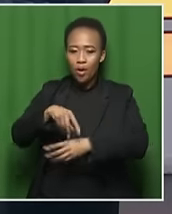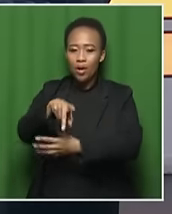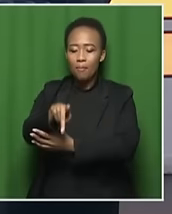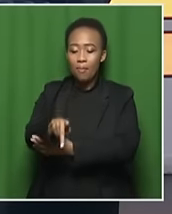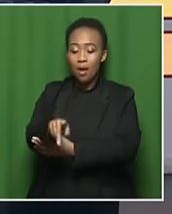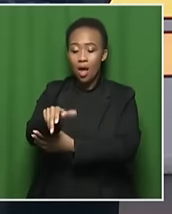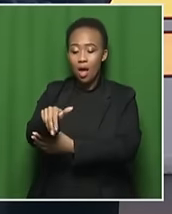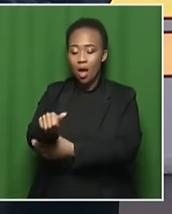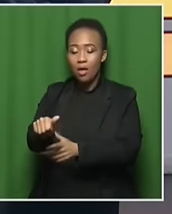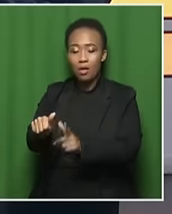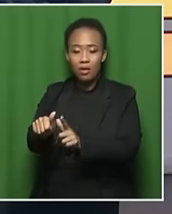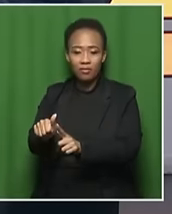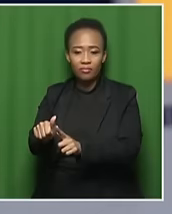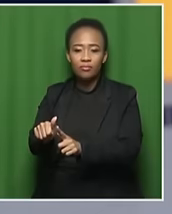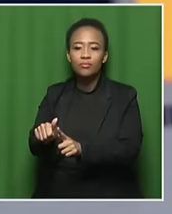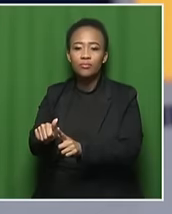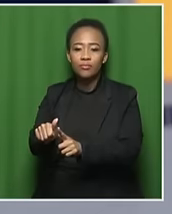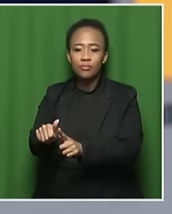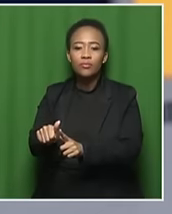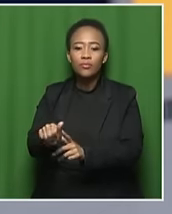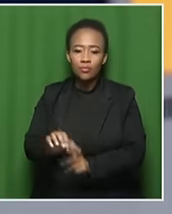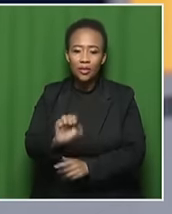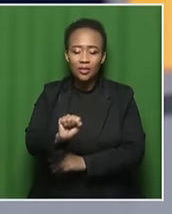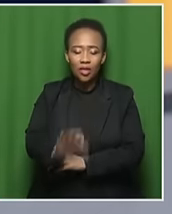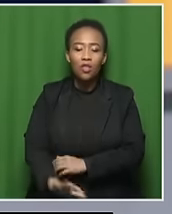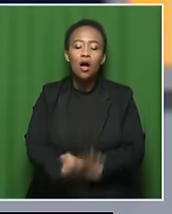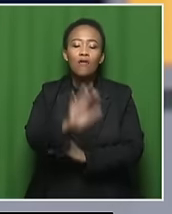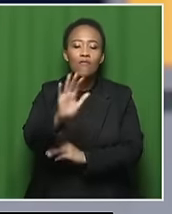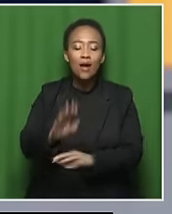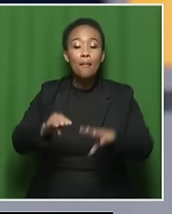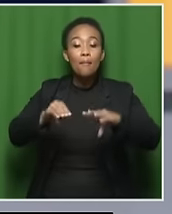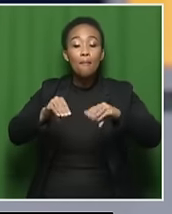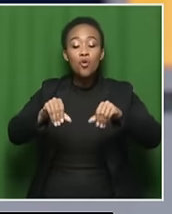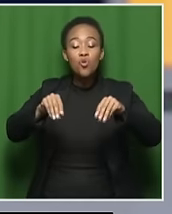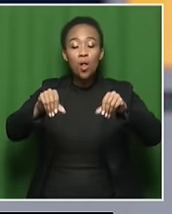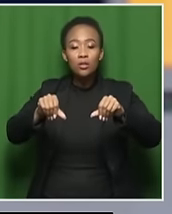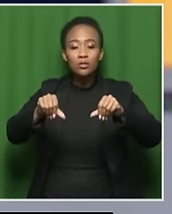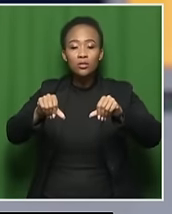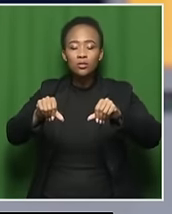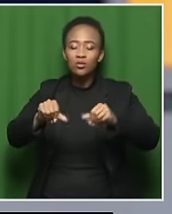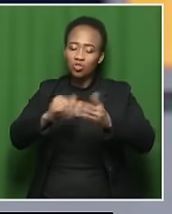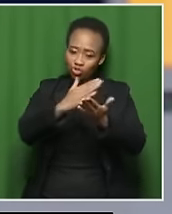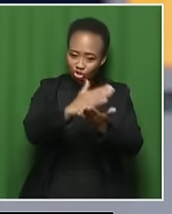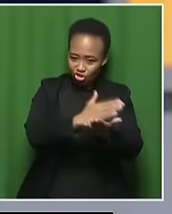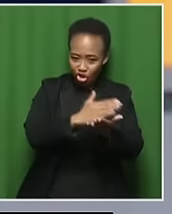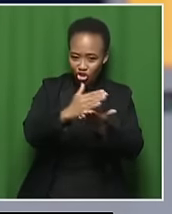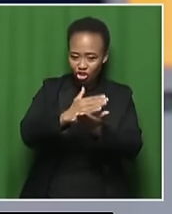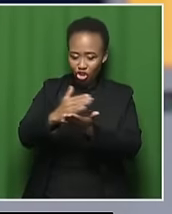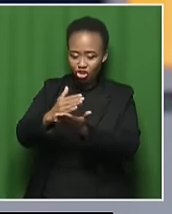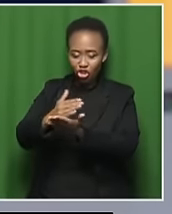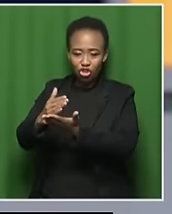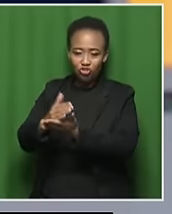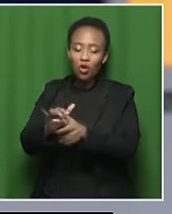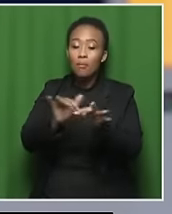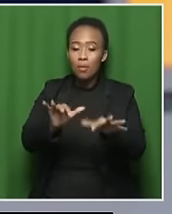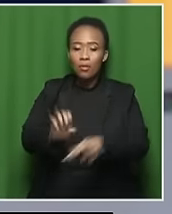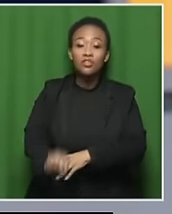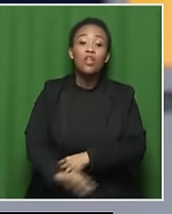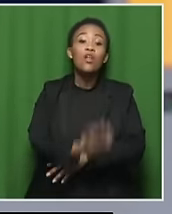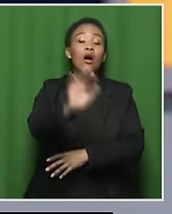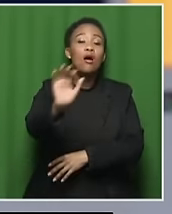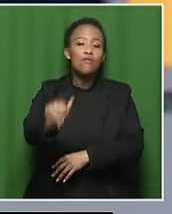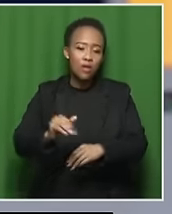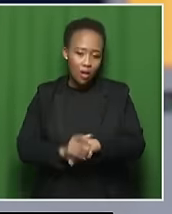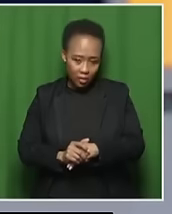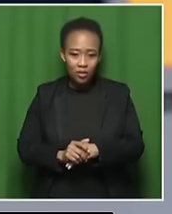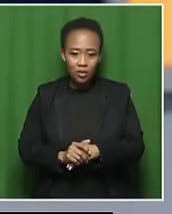minerals of South Africa must be shared amongst all citizens in South Africa. The same way Norway is doing